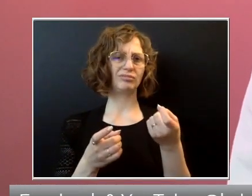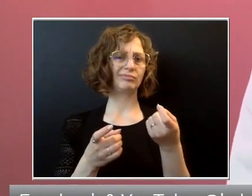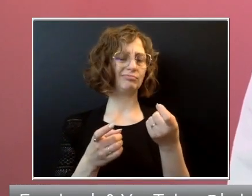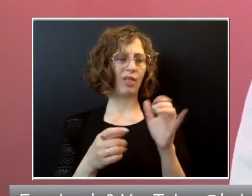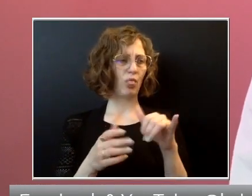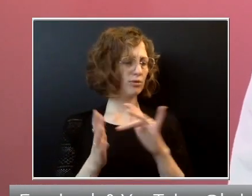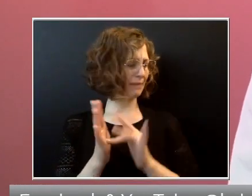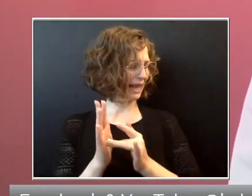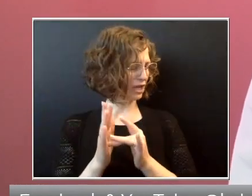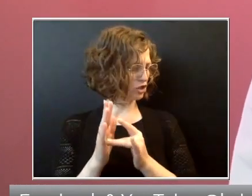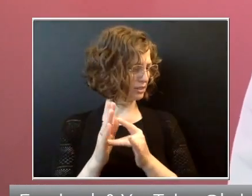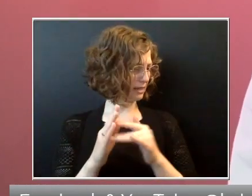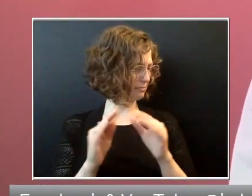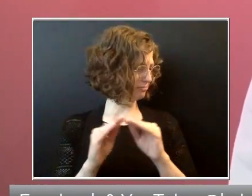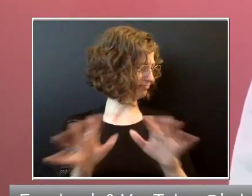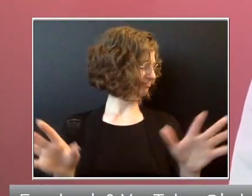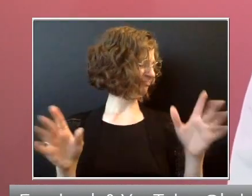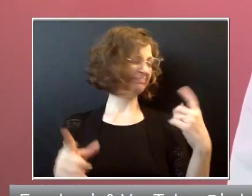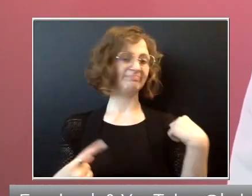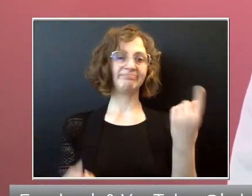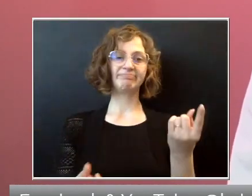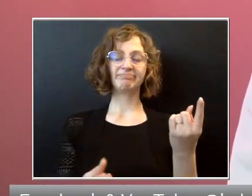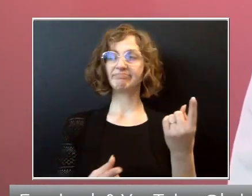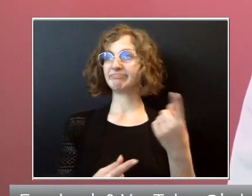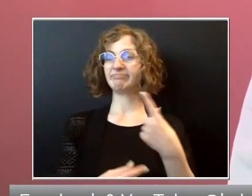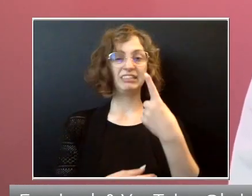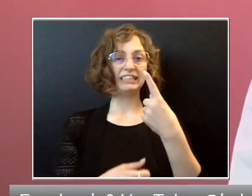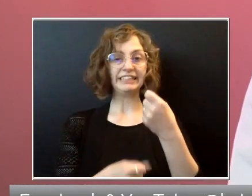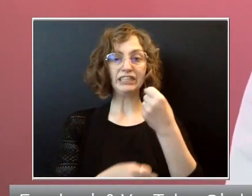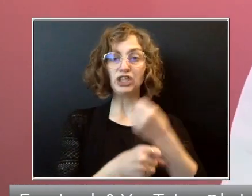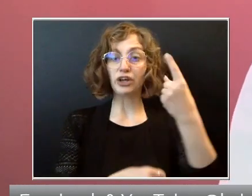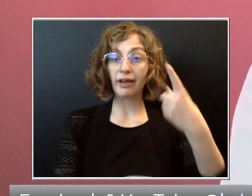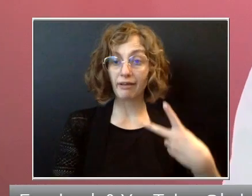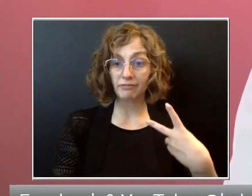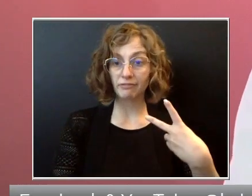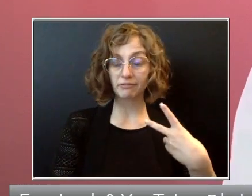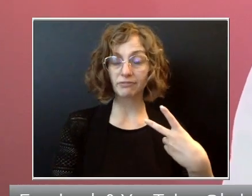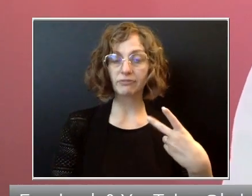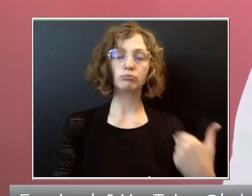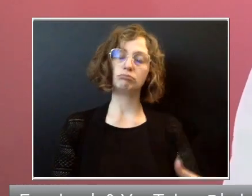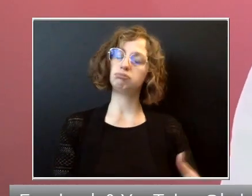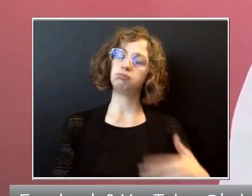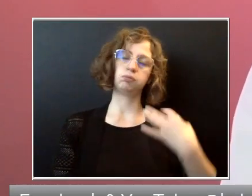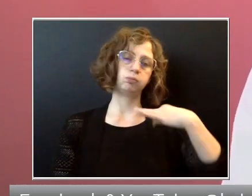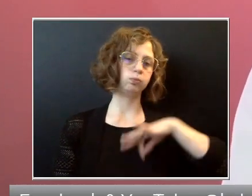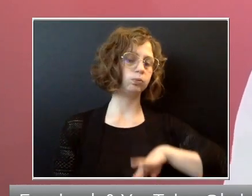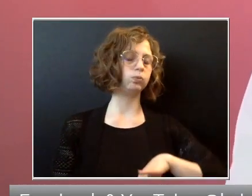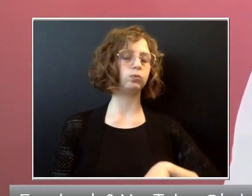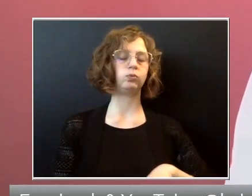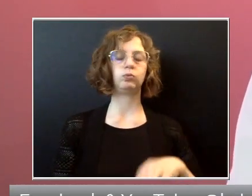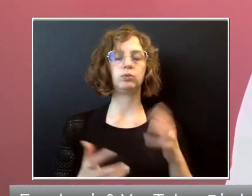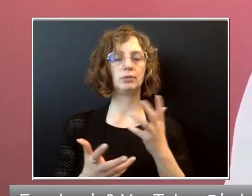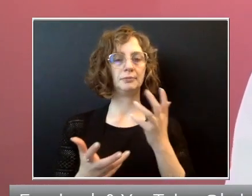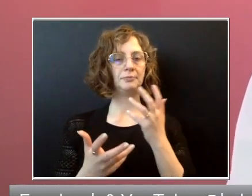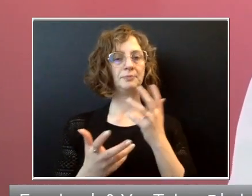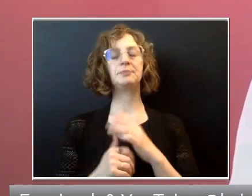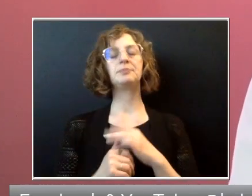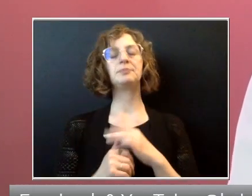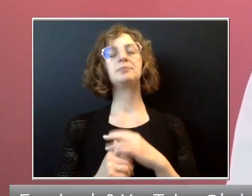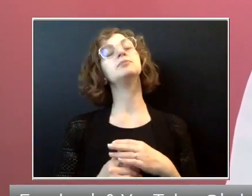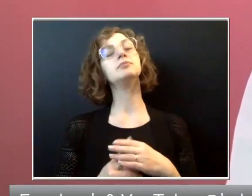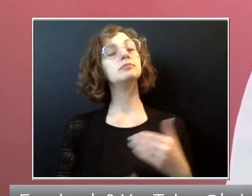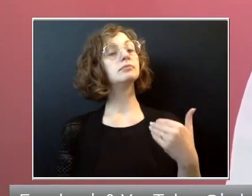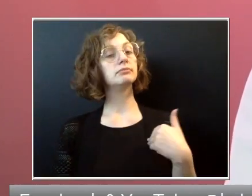are extremely helpful. We have interventional procedures